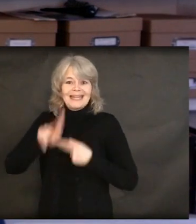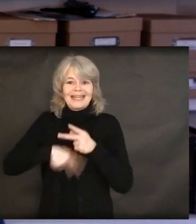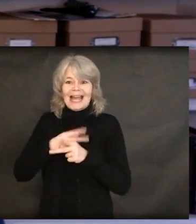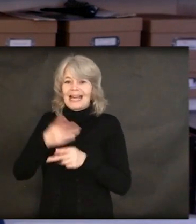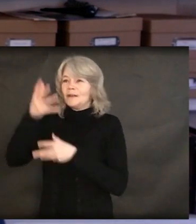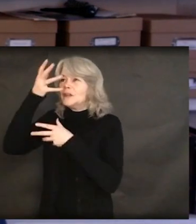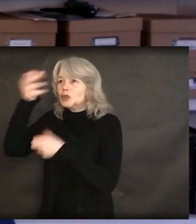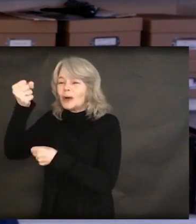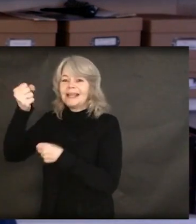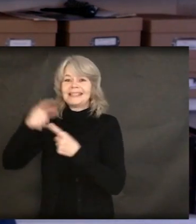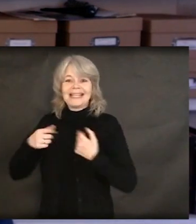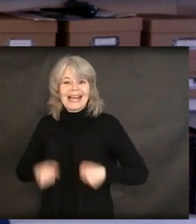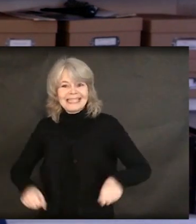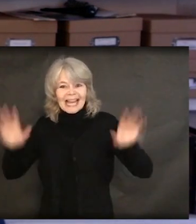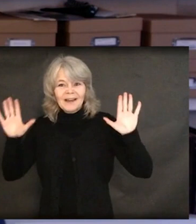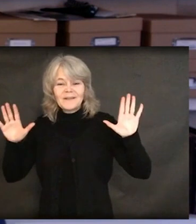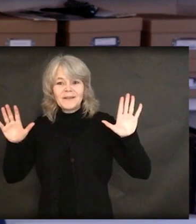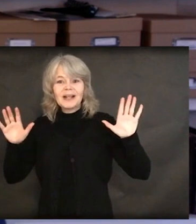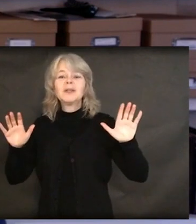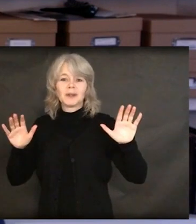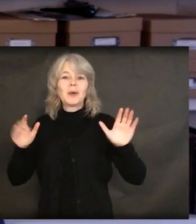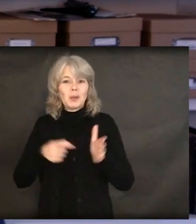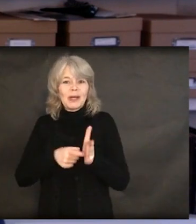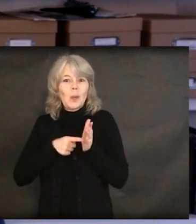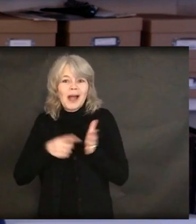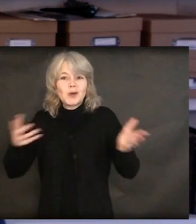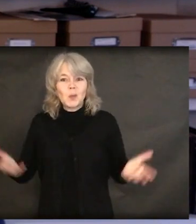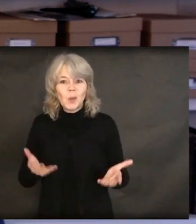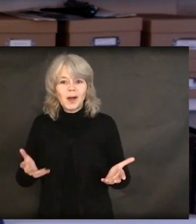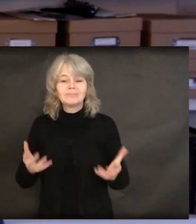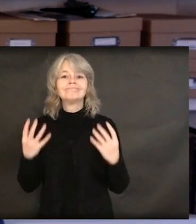trust, such sacrifice requires courage.